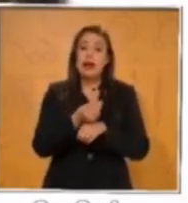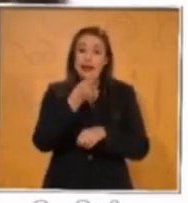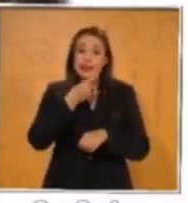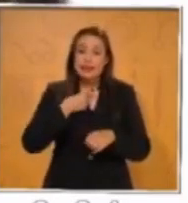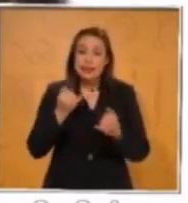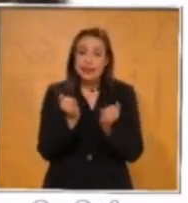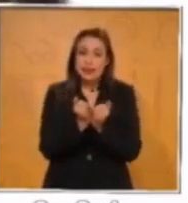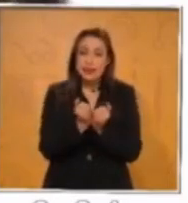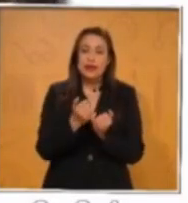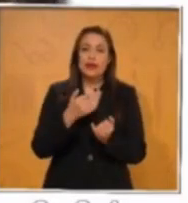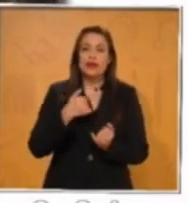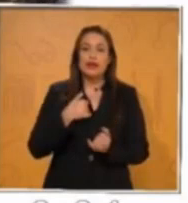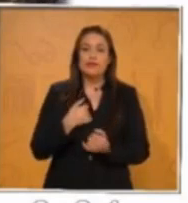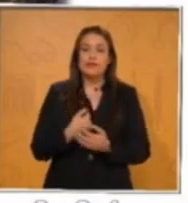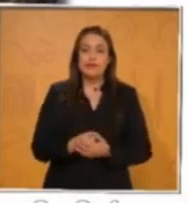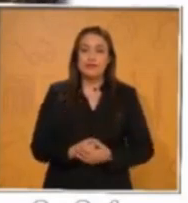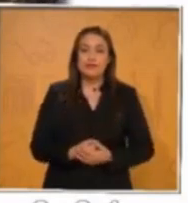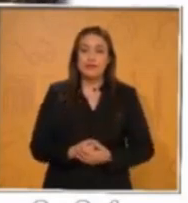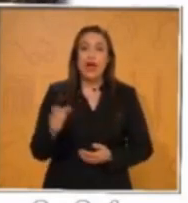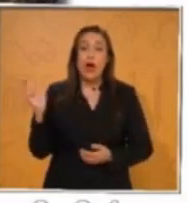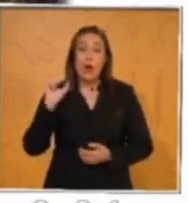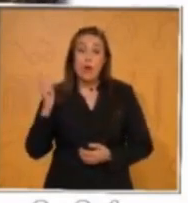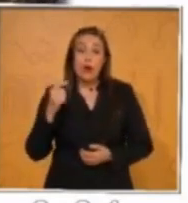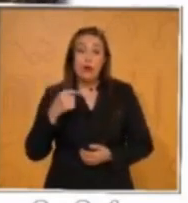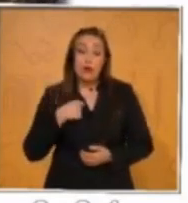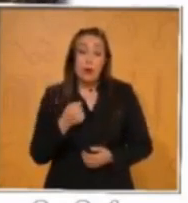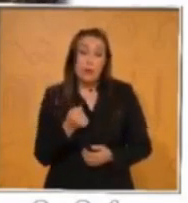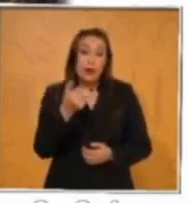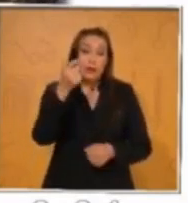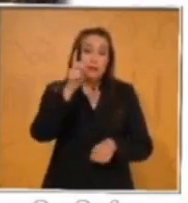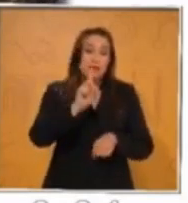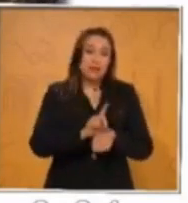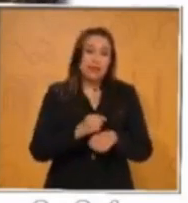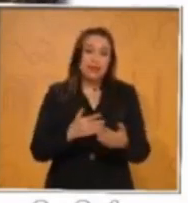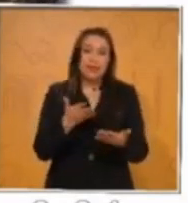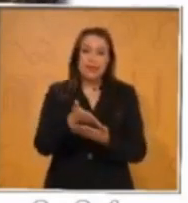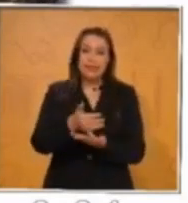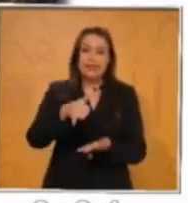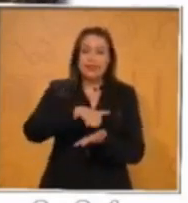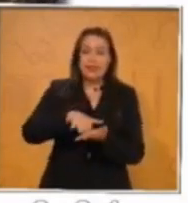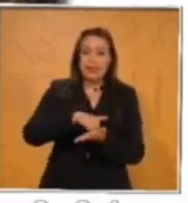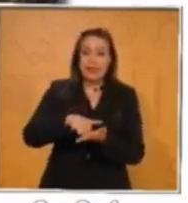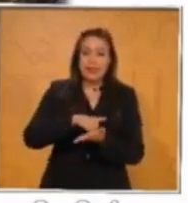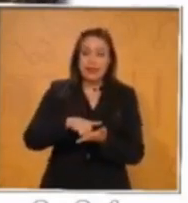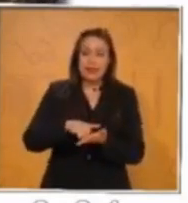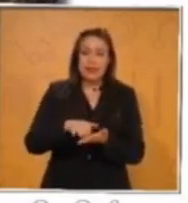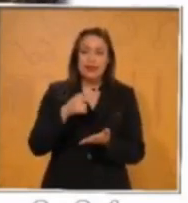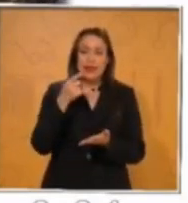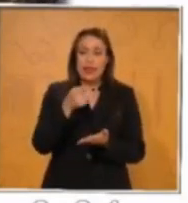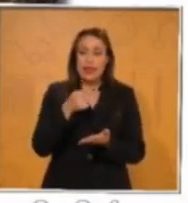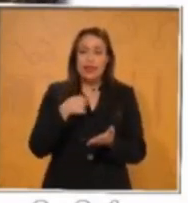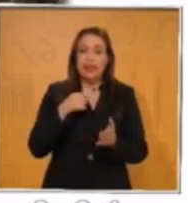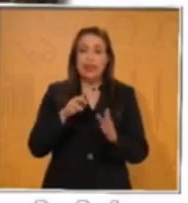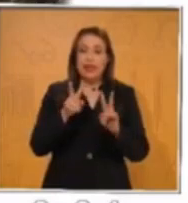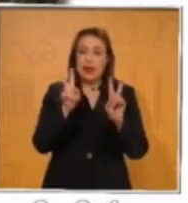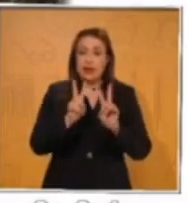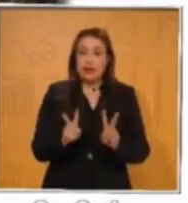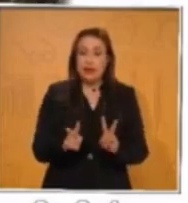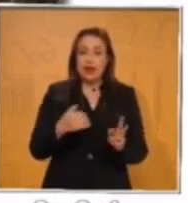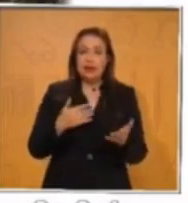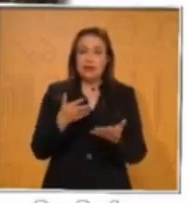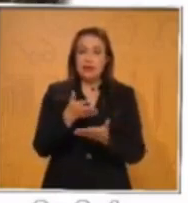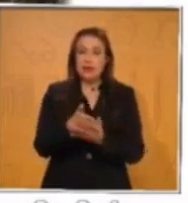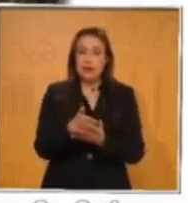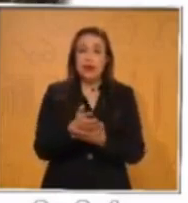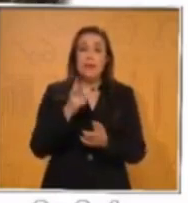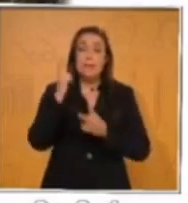On our first day in New York, we all took the subway into the city center. We visit